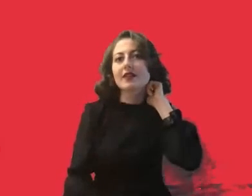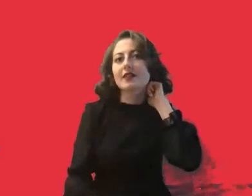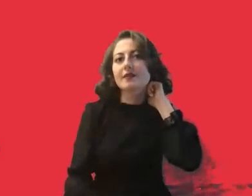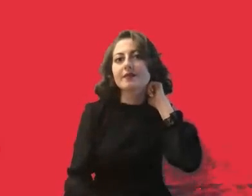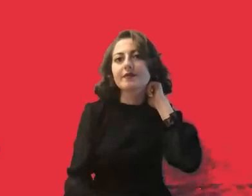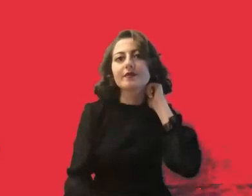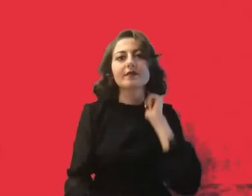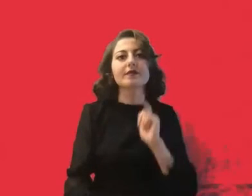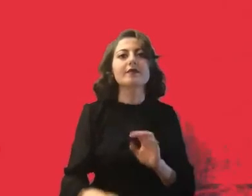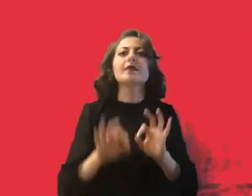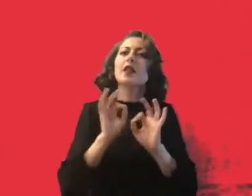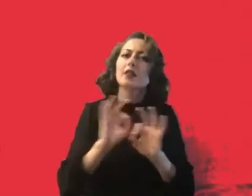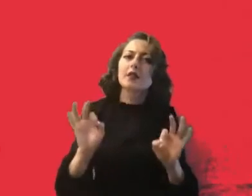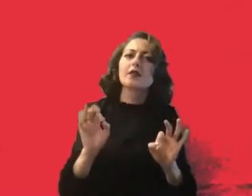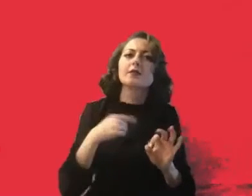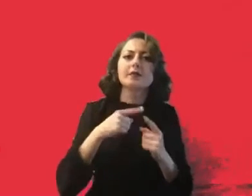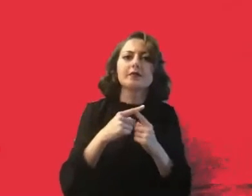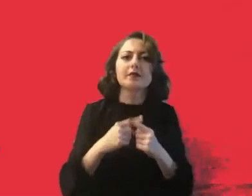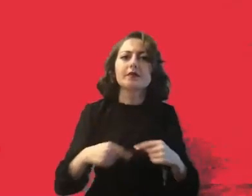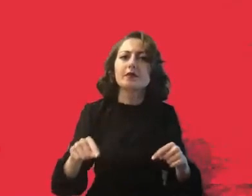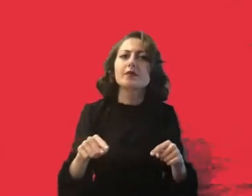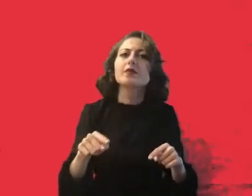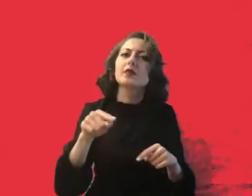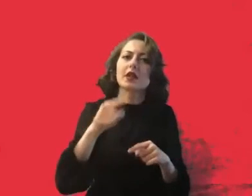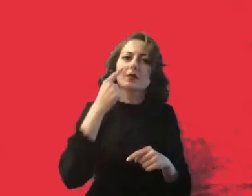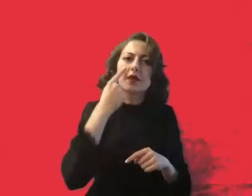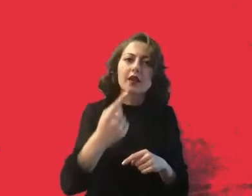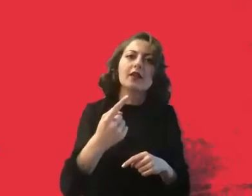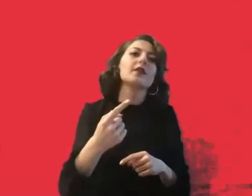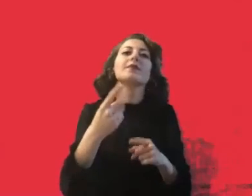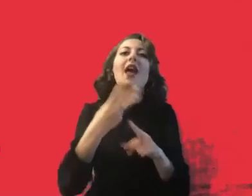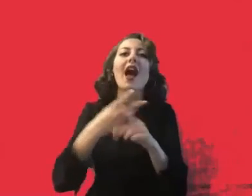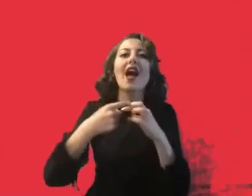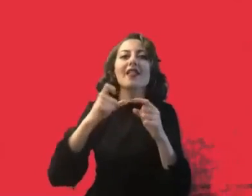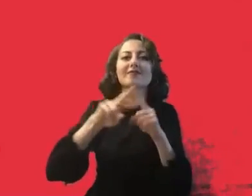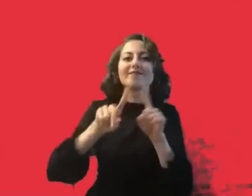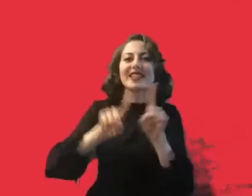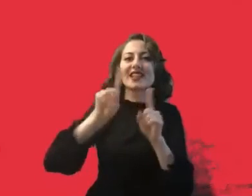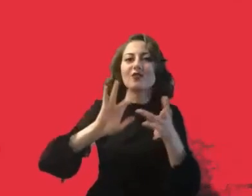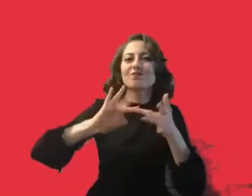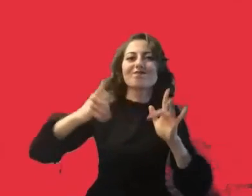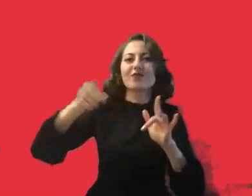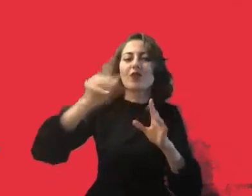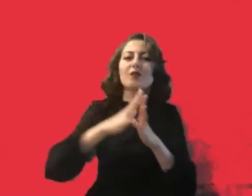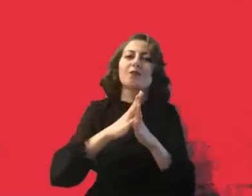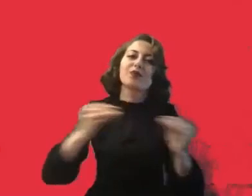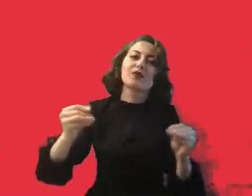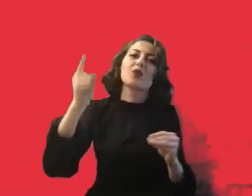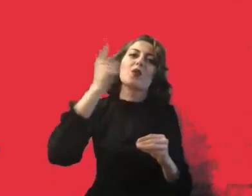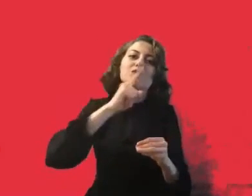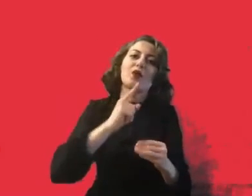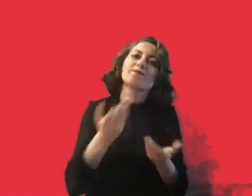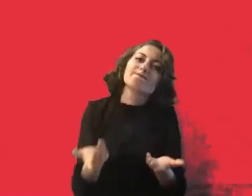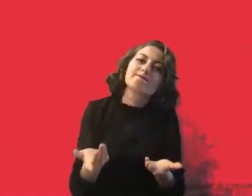Biz bu durumda yani Ercan'ın internet bağlantısı koptuğu için Since we lost Ercan because of